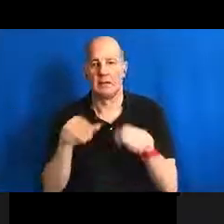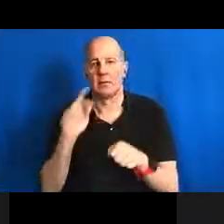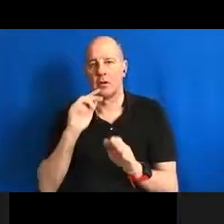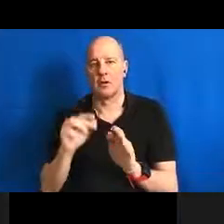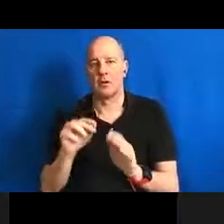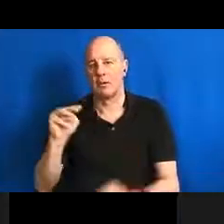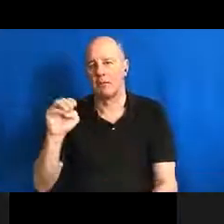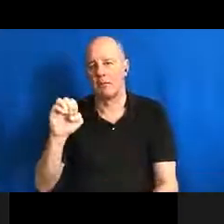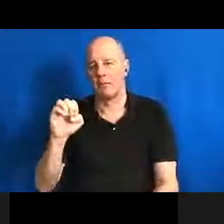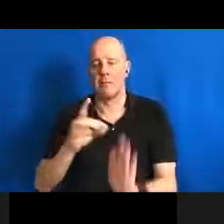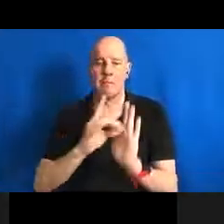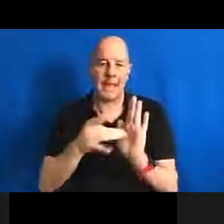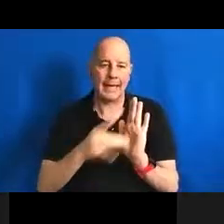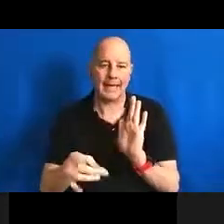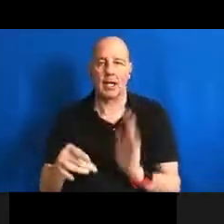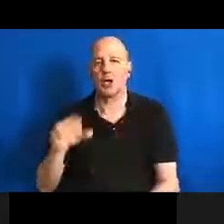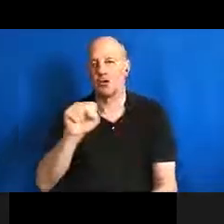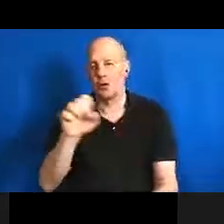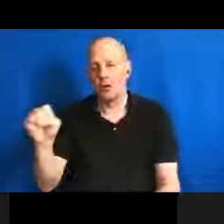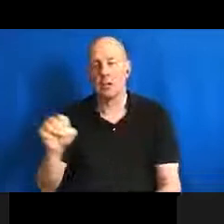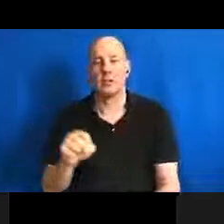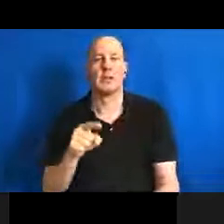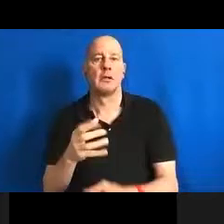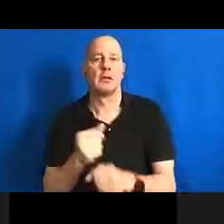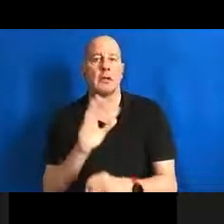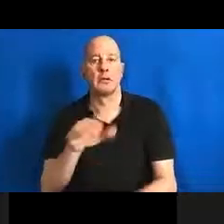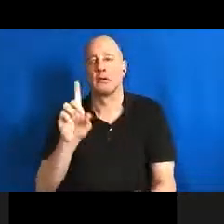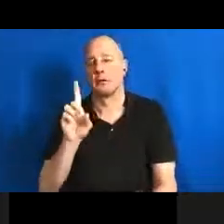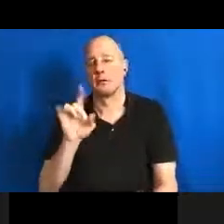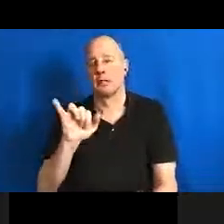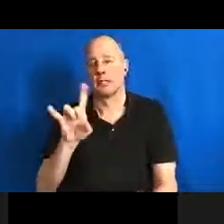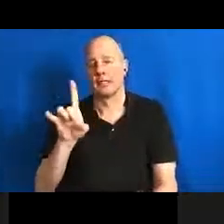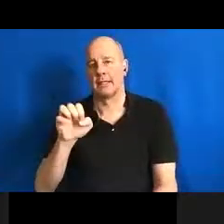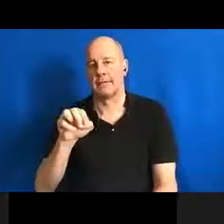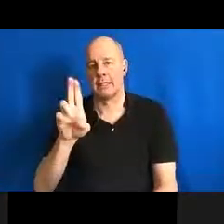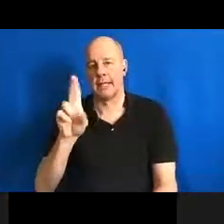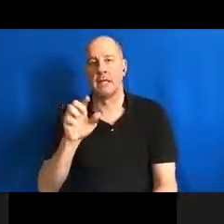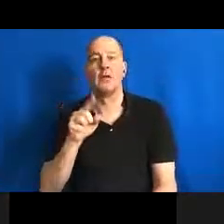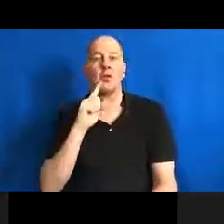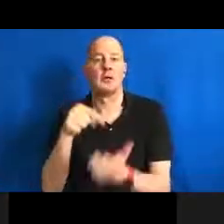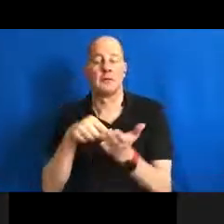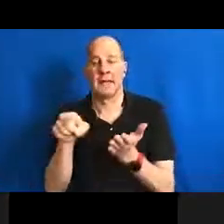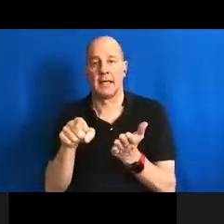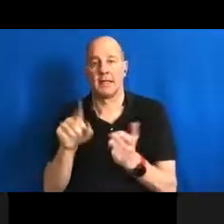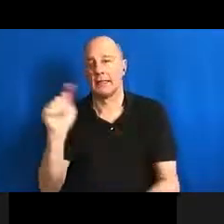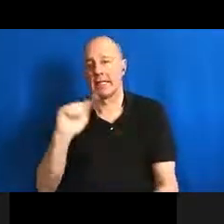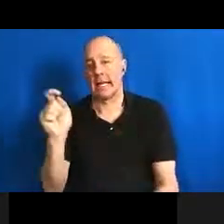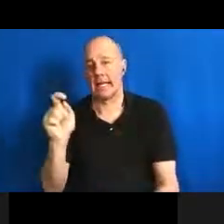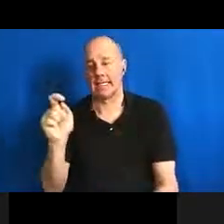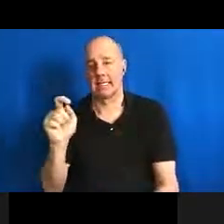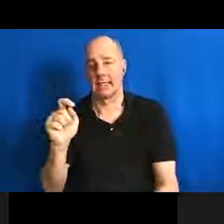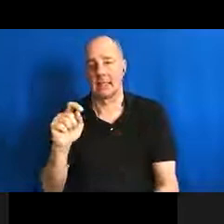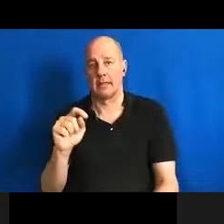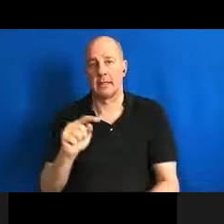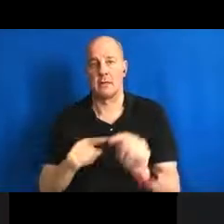Security. So when you're receiving your dividend, you'll just be, you'll be paying the tax, but not